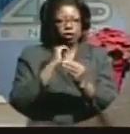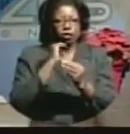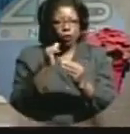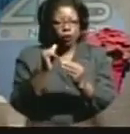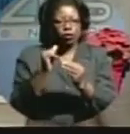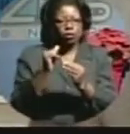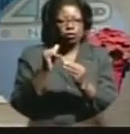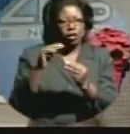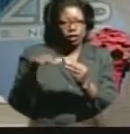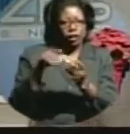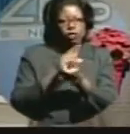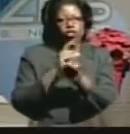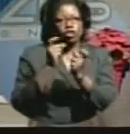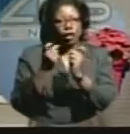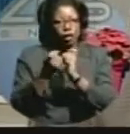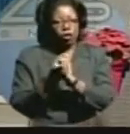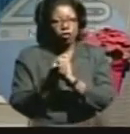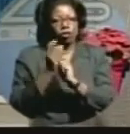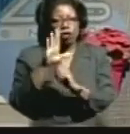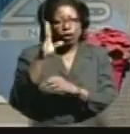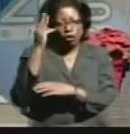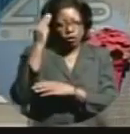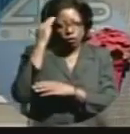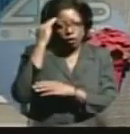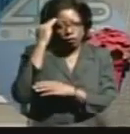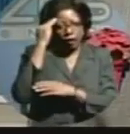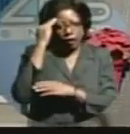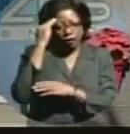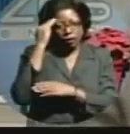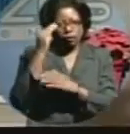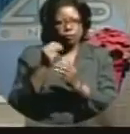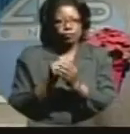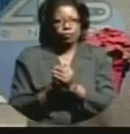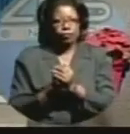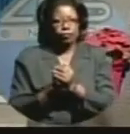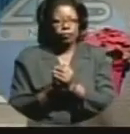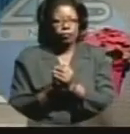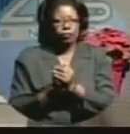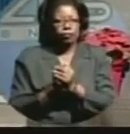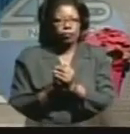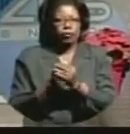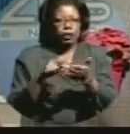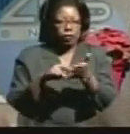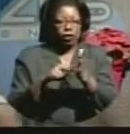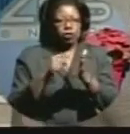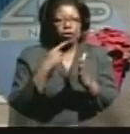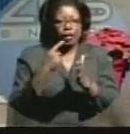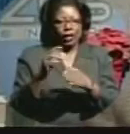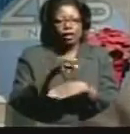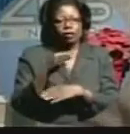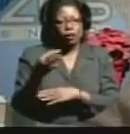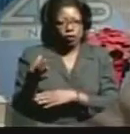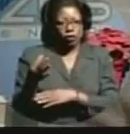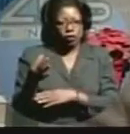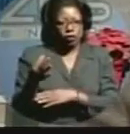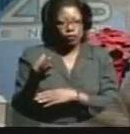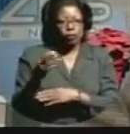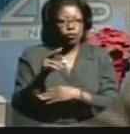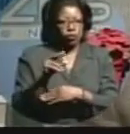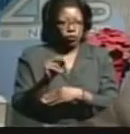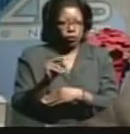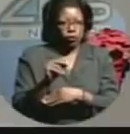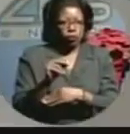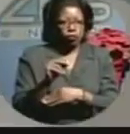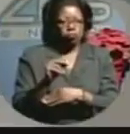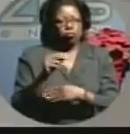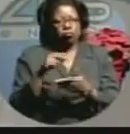yet changed positions doesn't say that, look, it's failed. It's